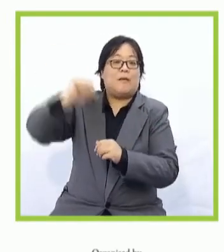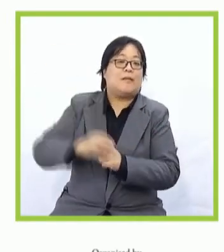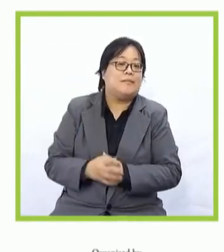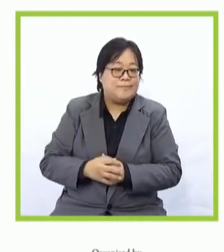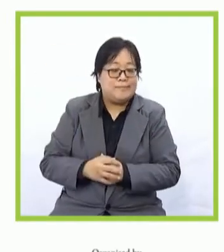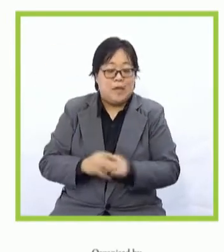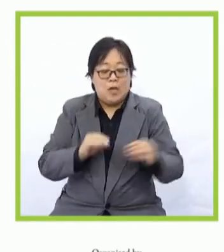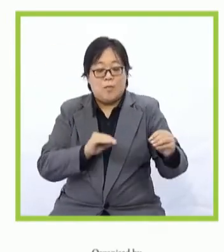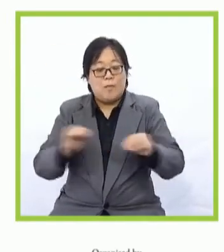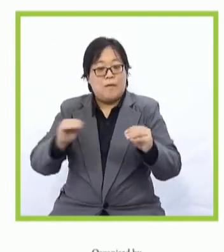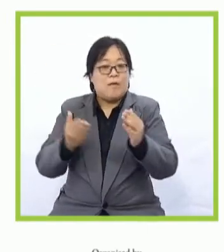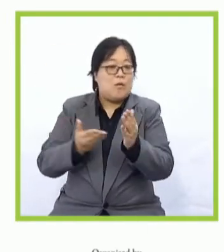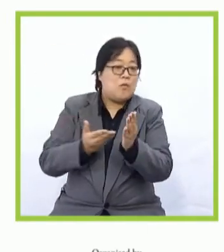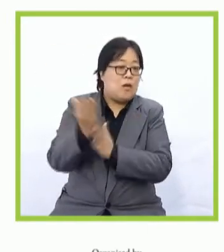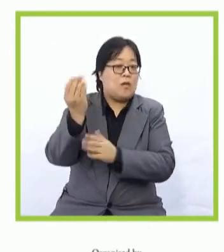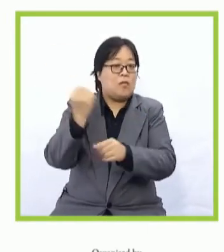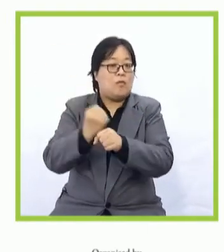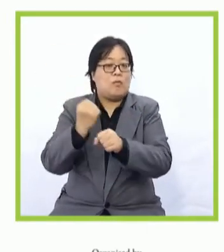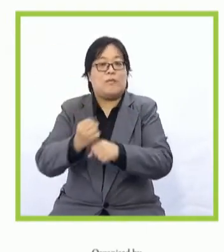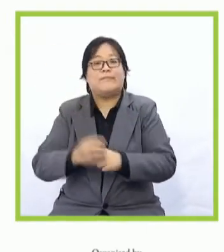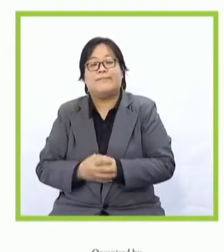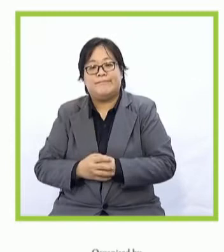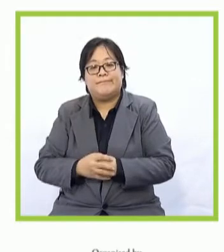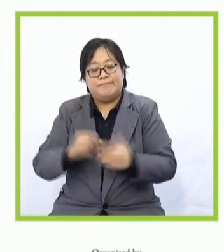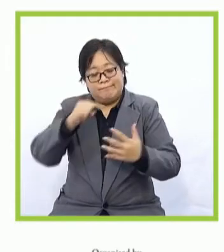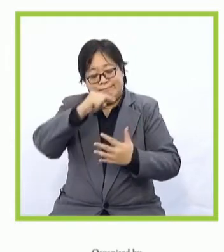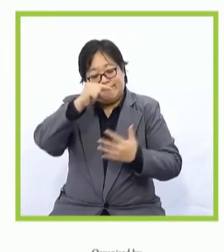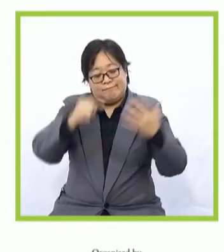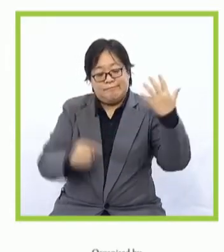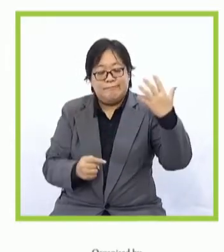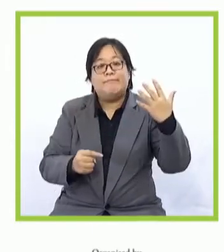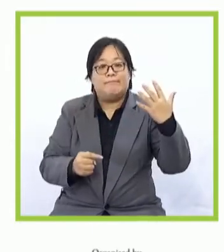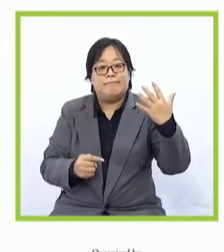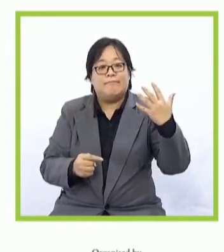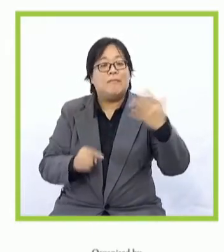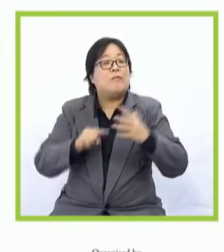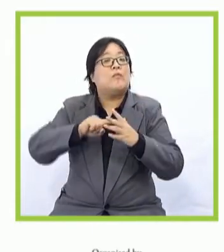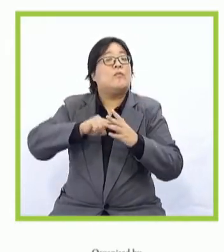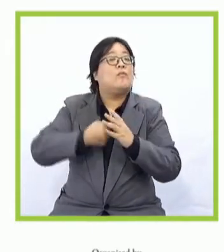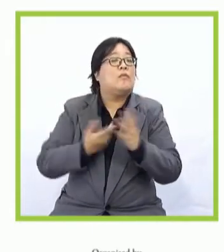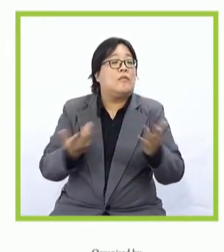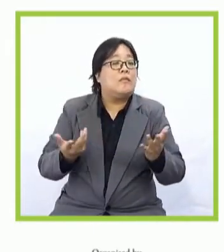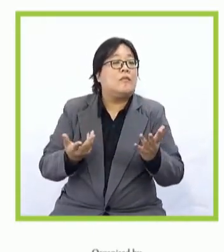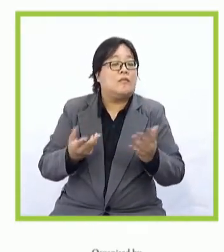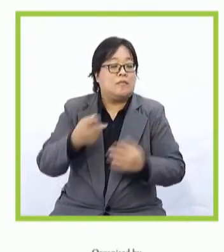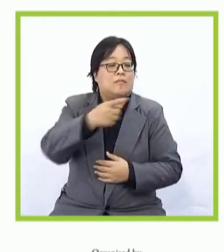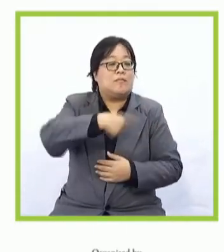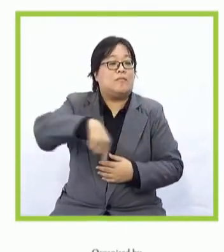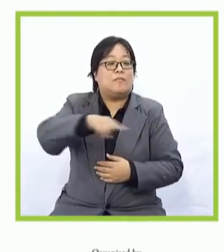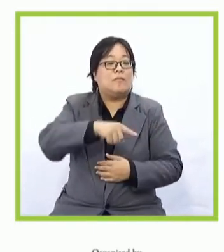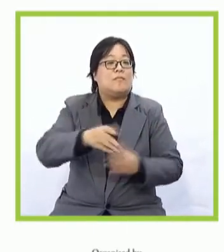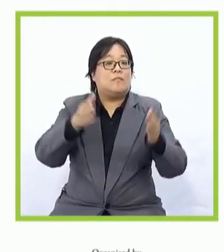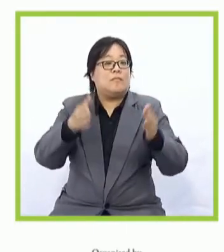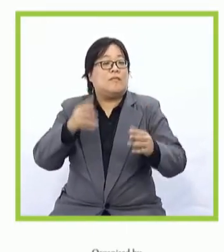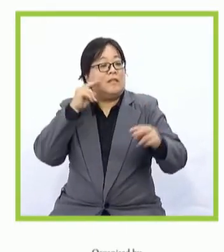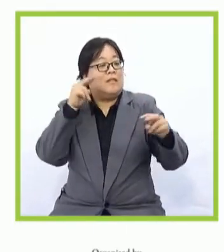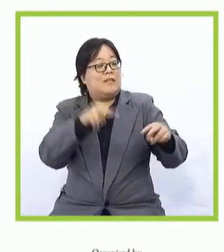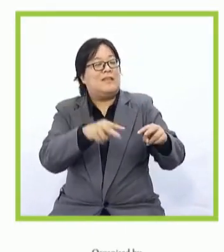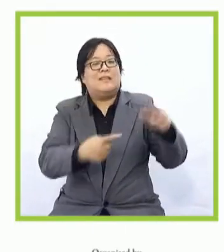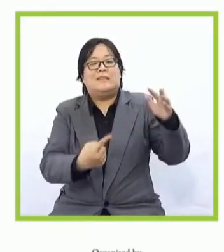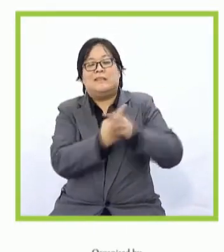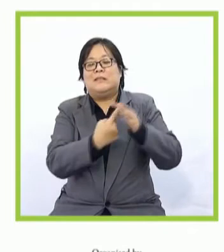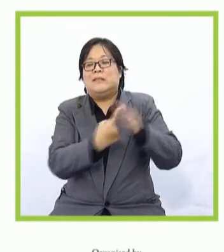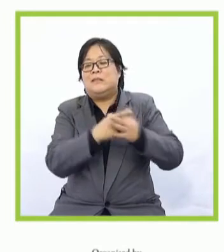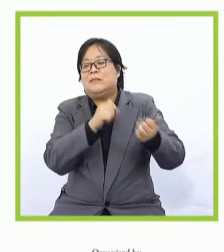movements for rights at work. Every single time at the beginning, those folks were seen as